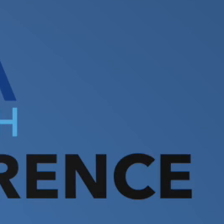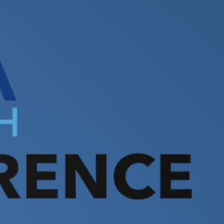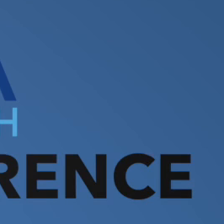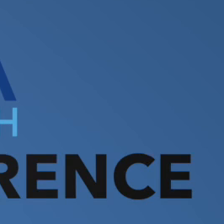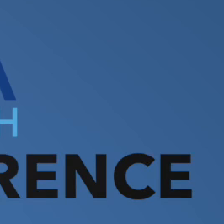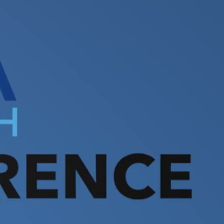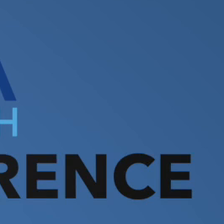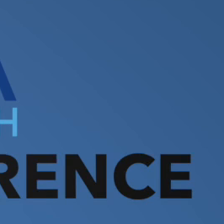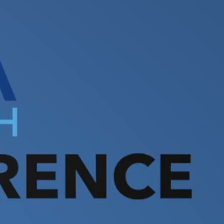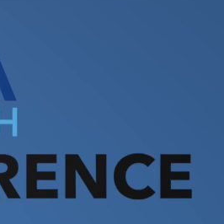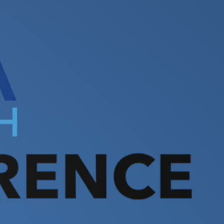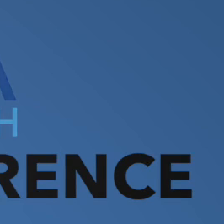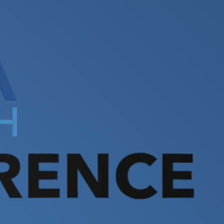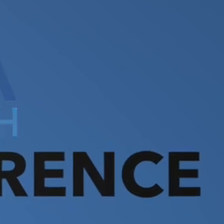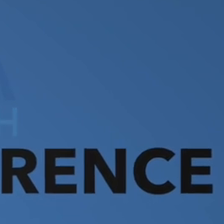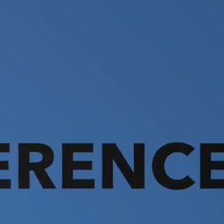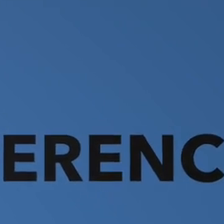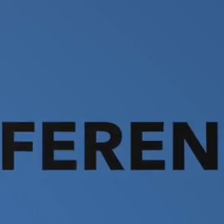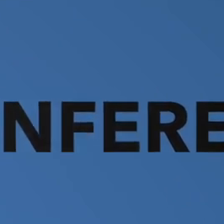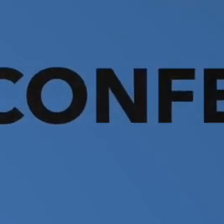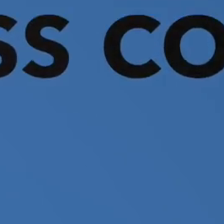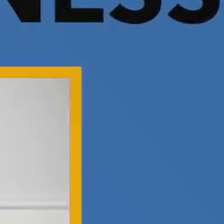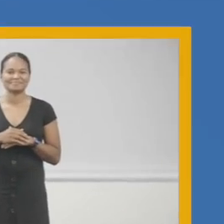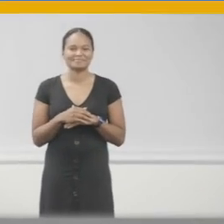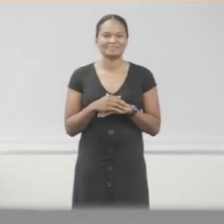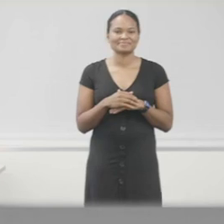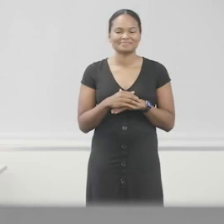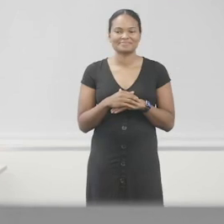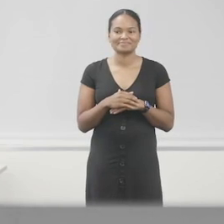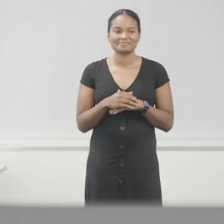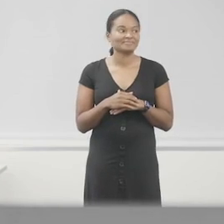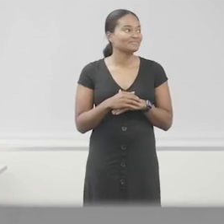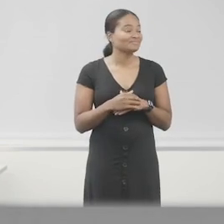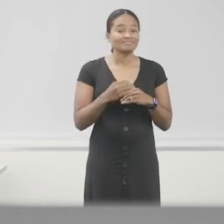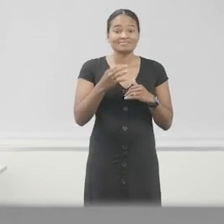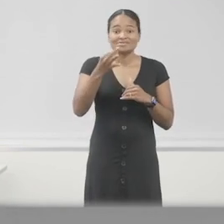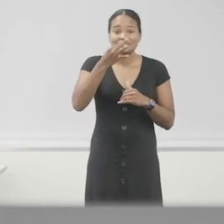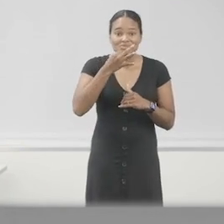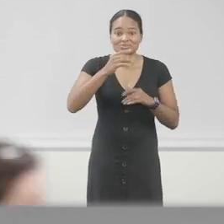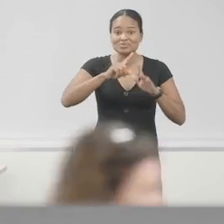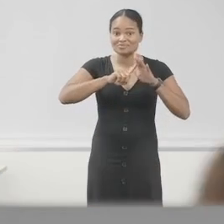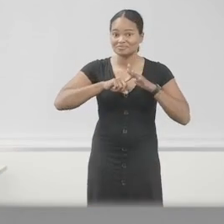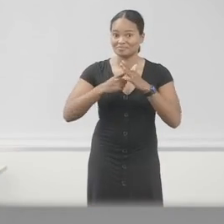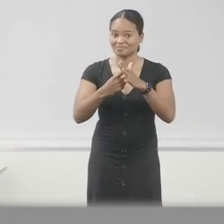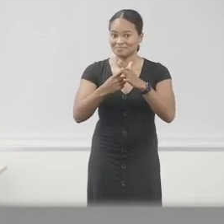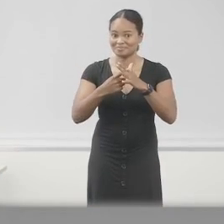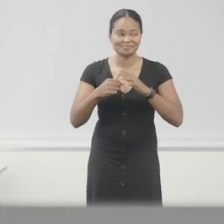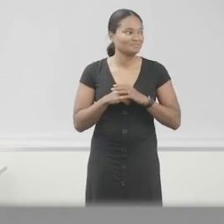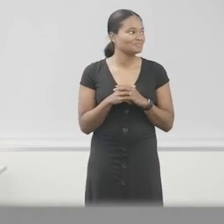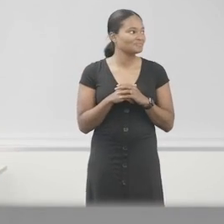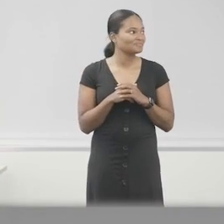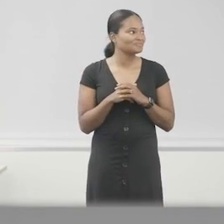Well, good morning, everyone. We are about to launch the 11th